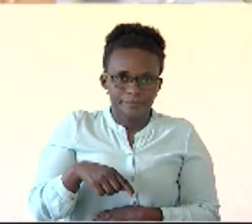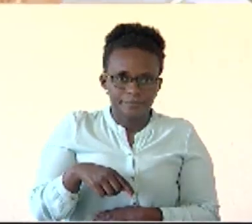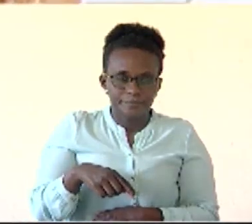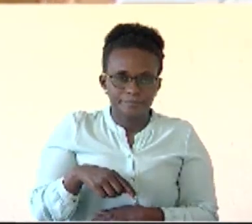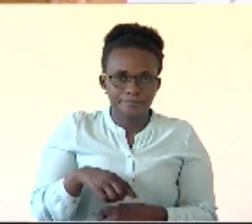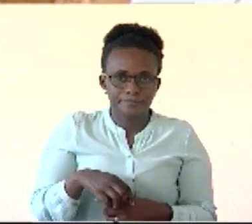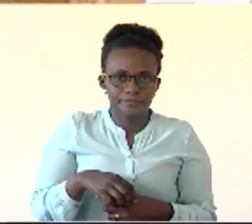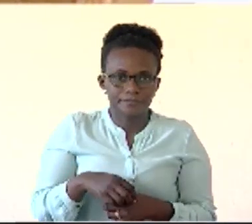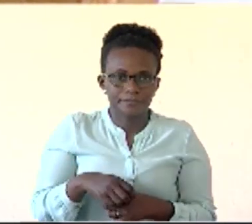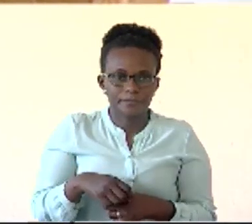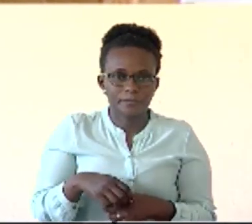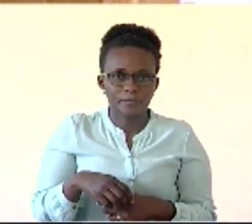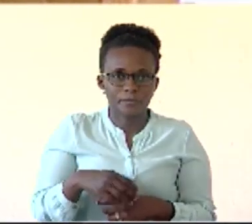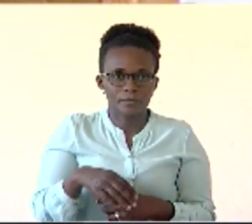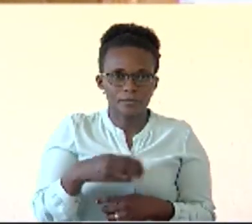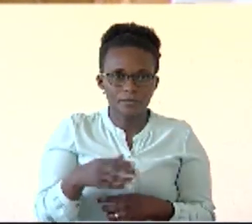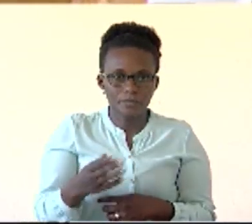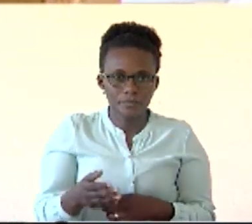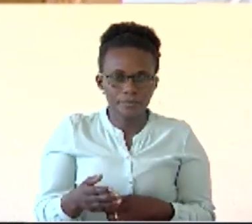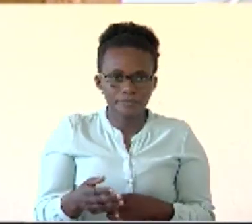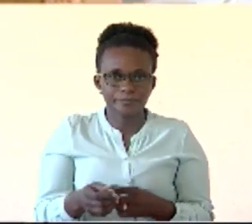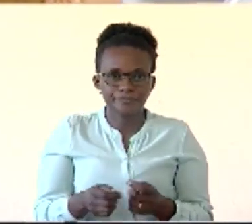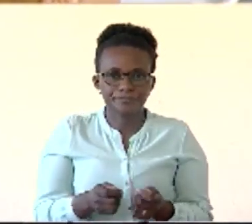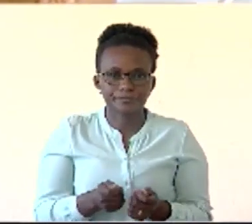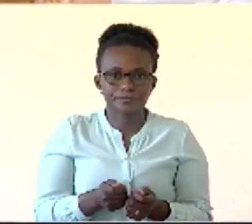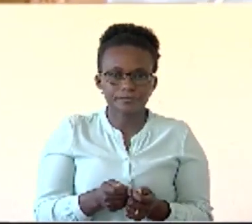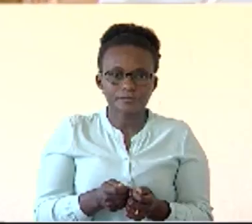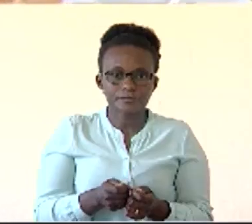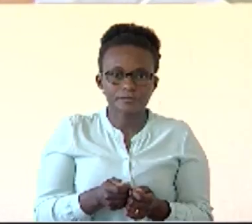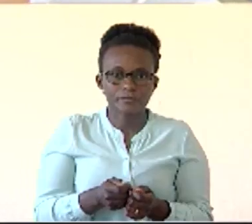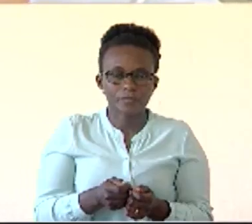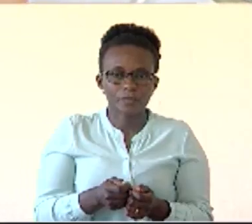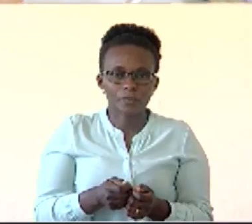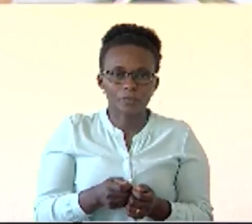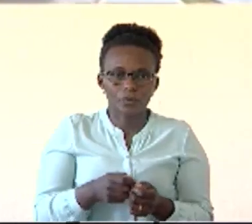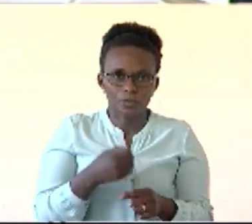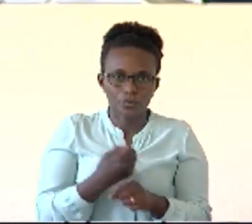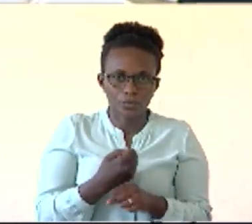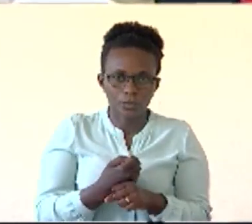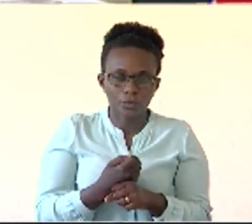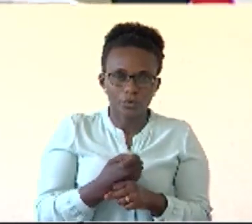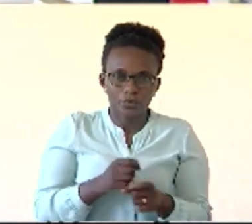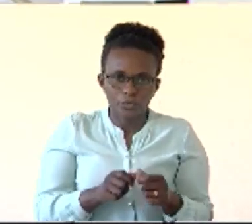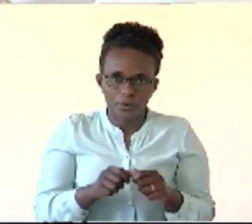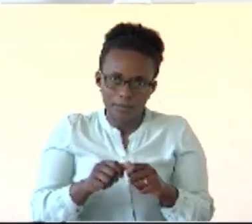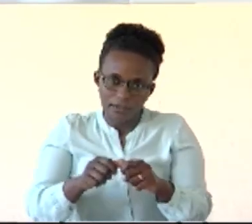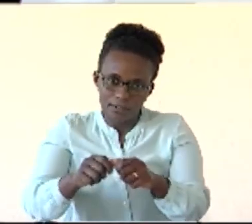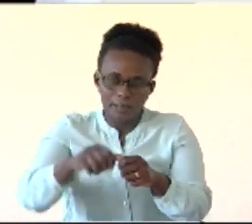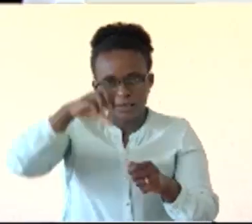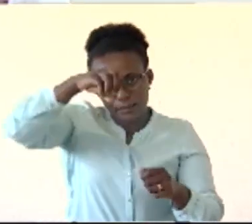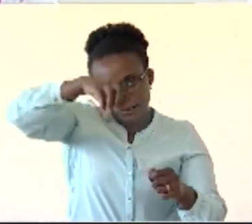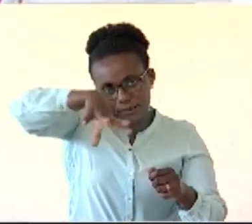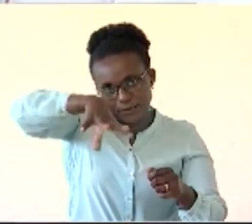I'm just going to pass electric current. And then in this solution, we are passing electric